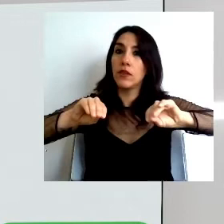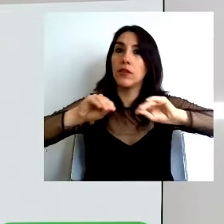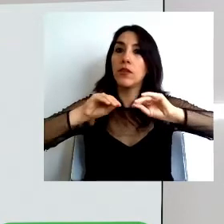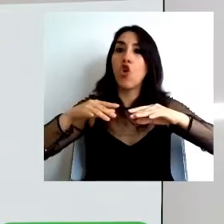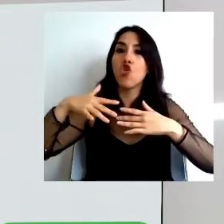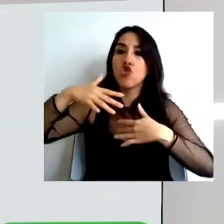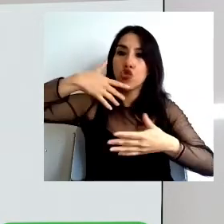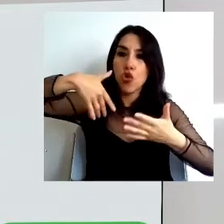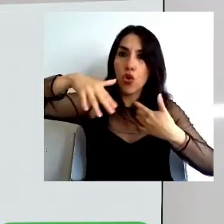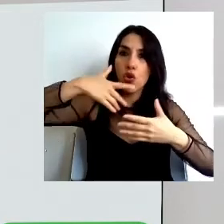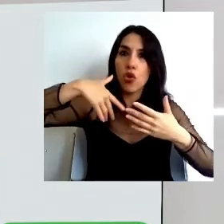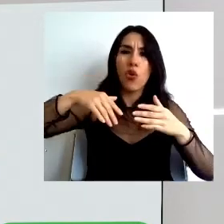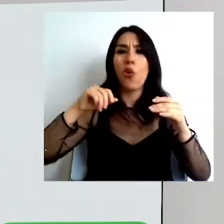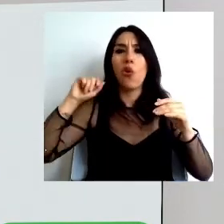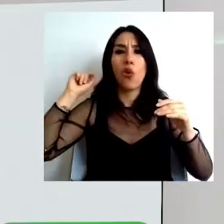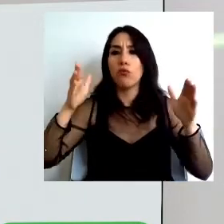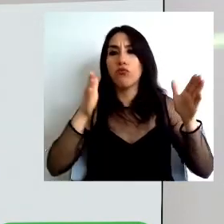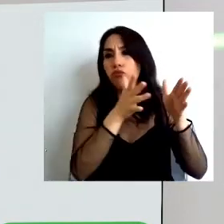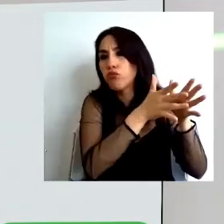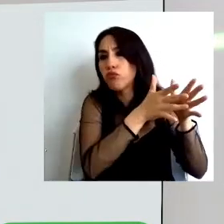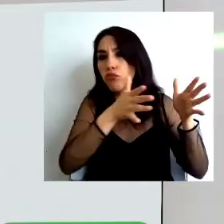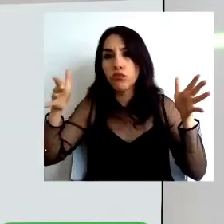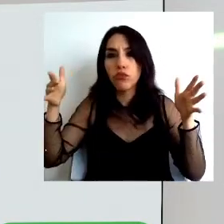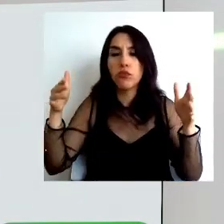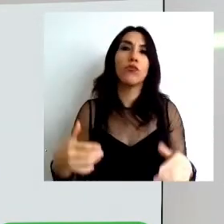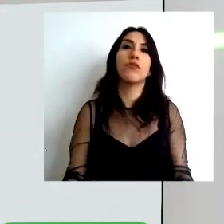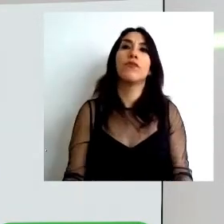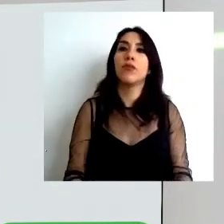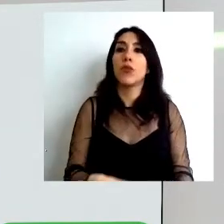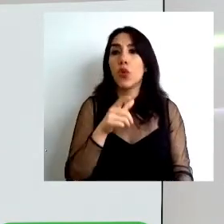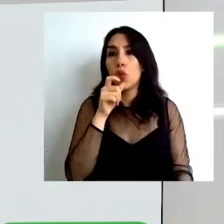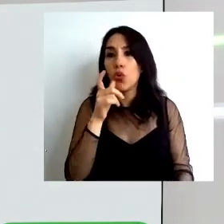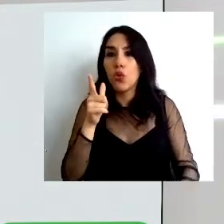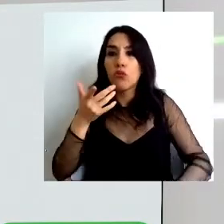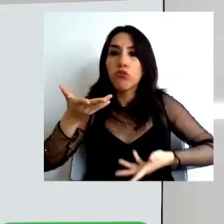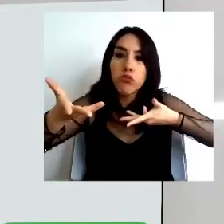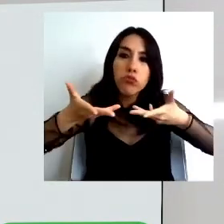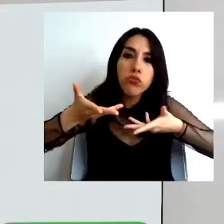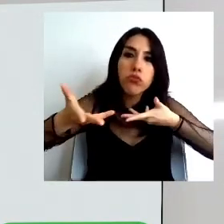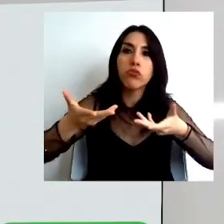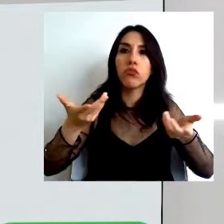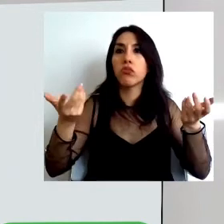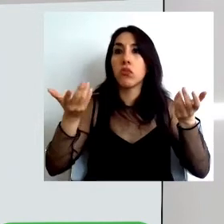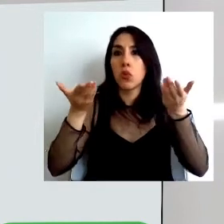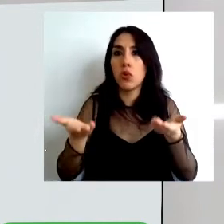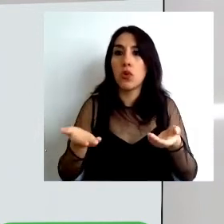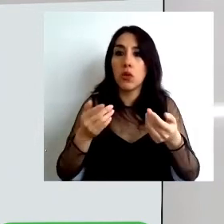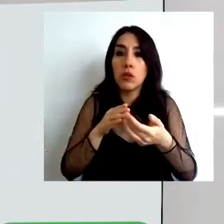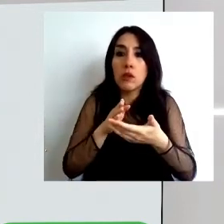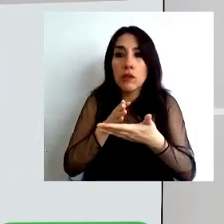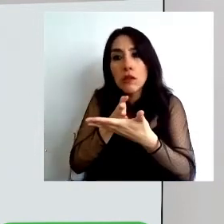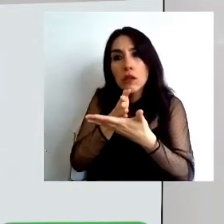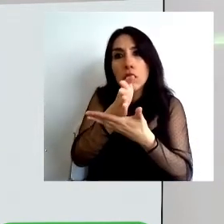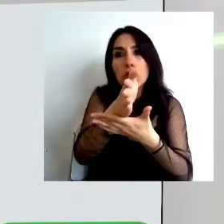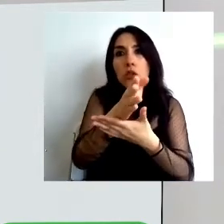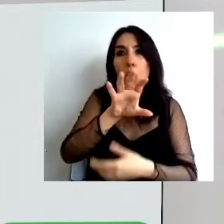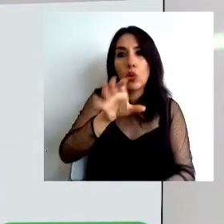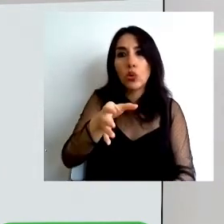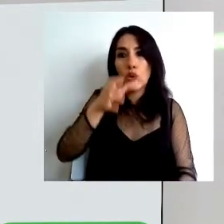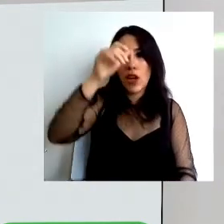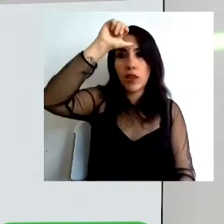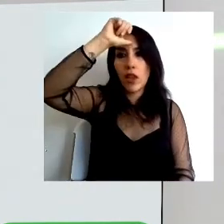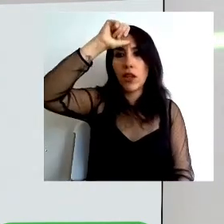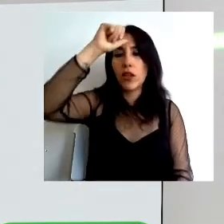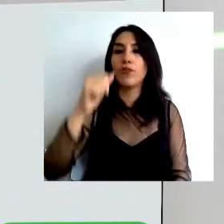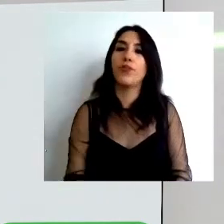too, Aflatun started in India, at the beginning piloted different approaches in different geographies, but kept